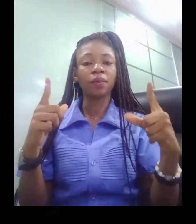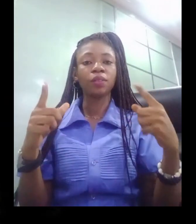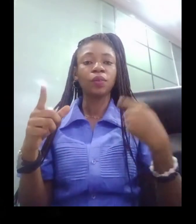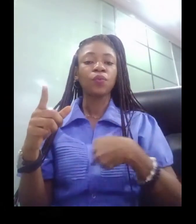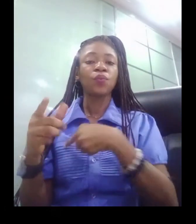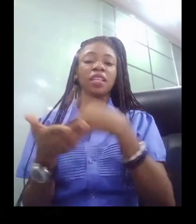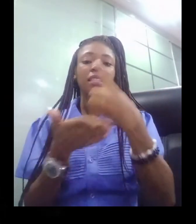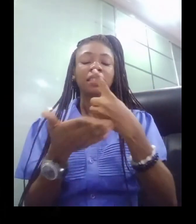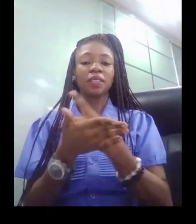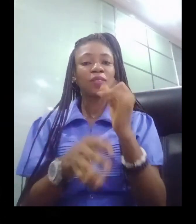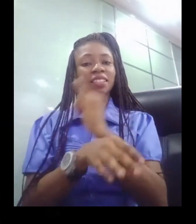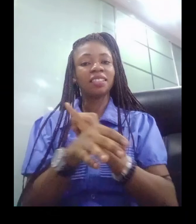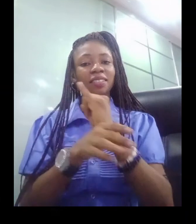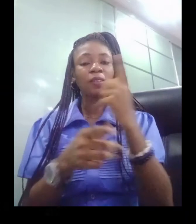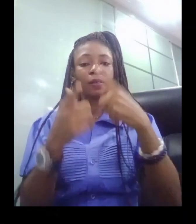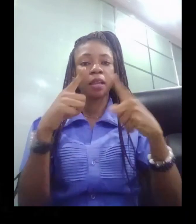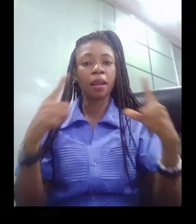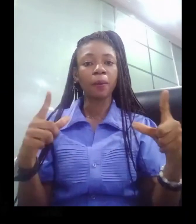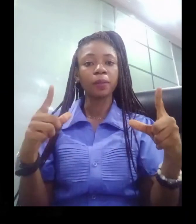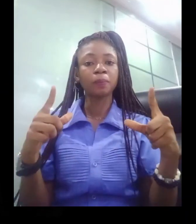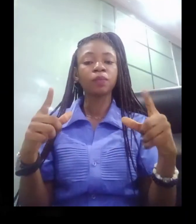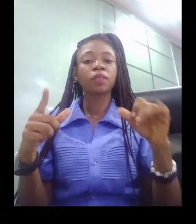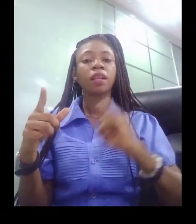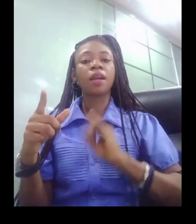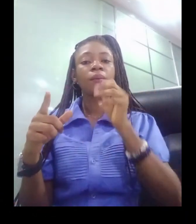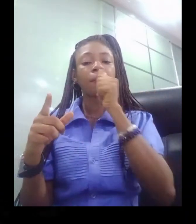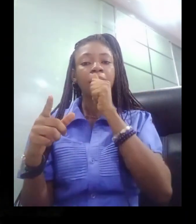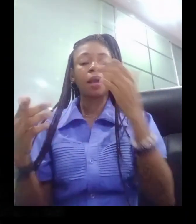We discuss indigenous sign languages. I'll be